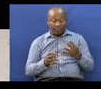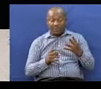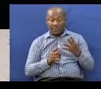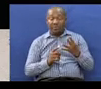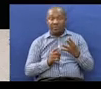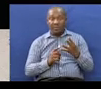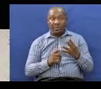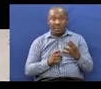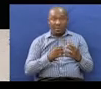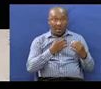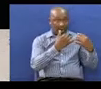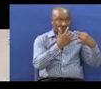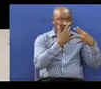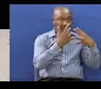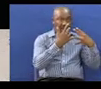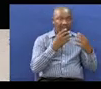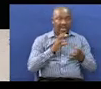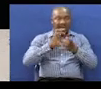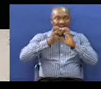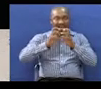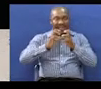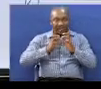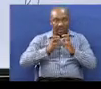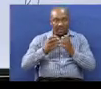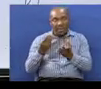react with non-metal. React with